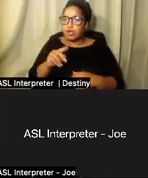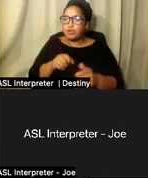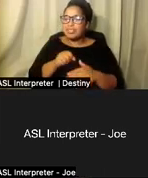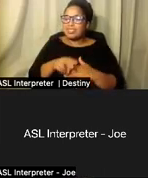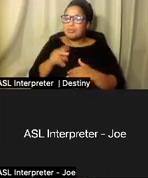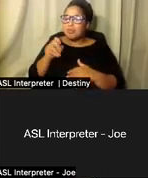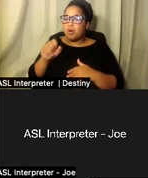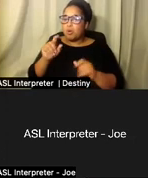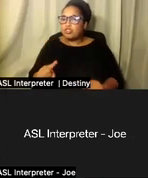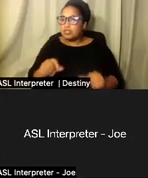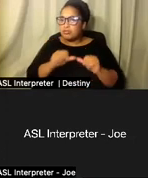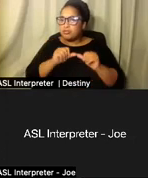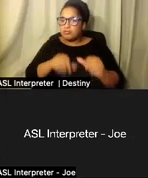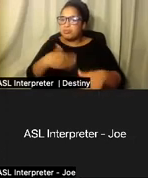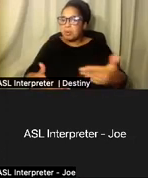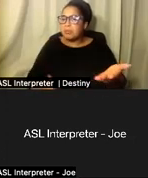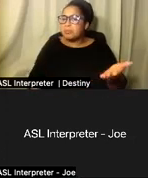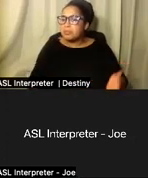questions and just get going?